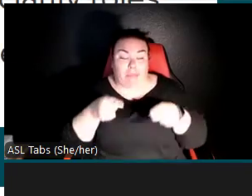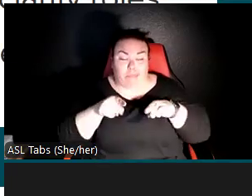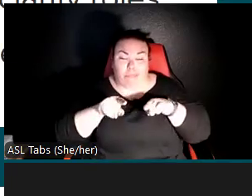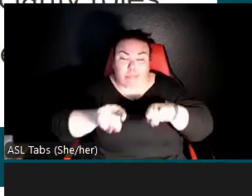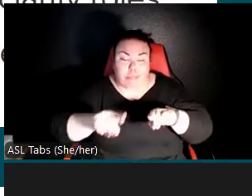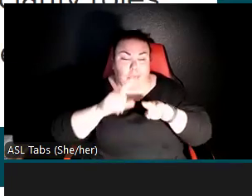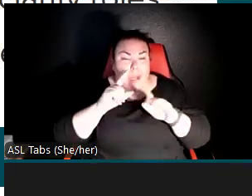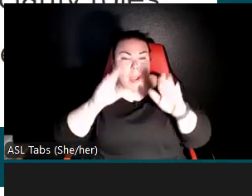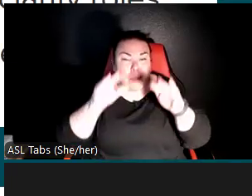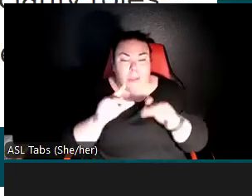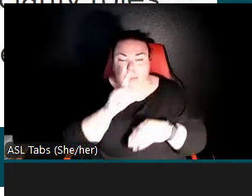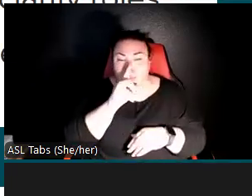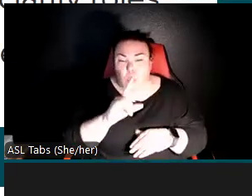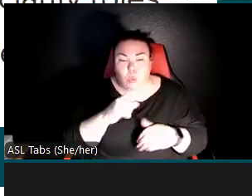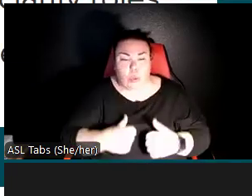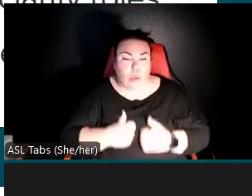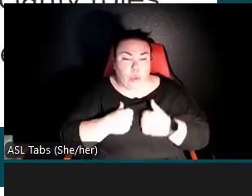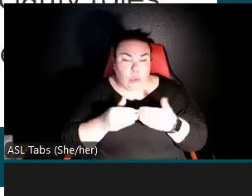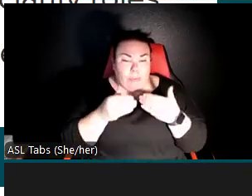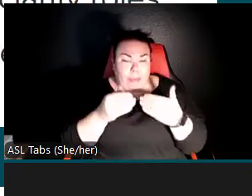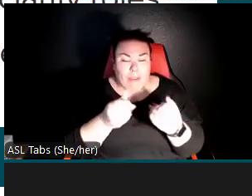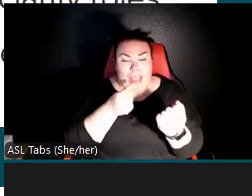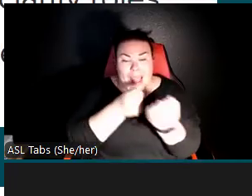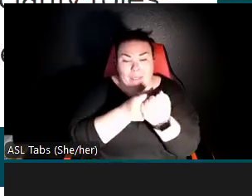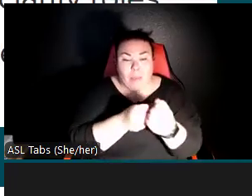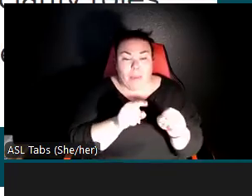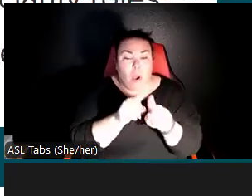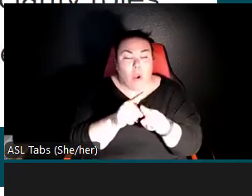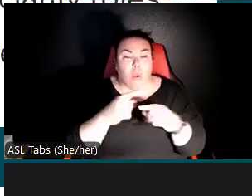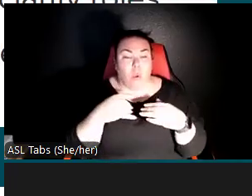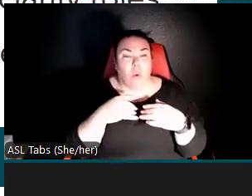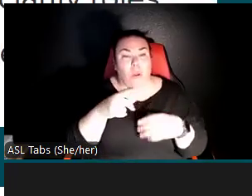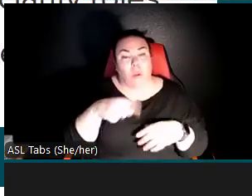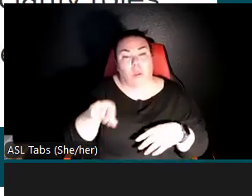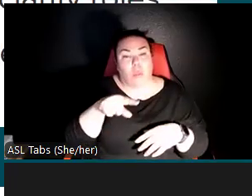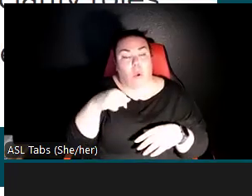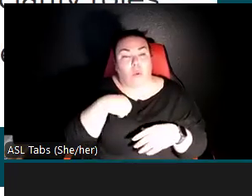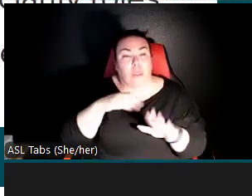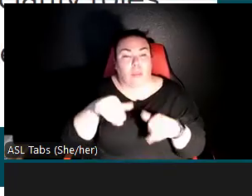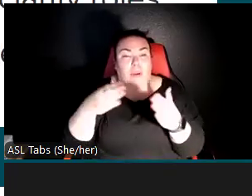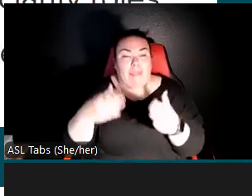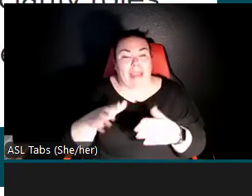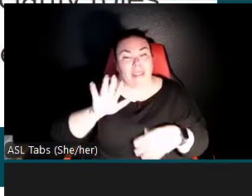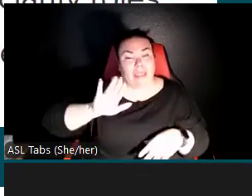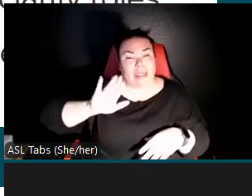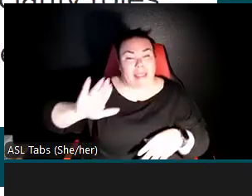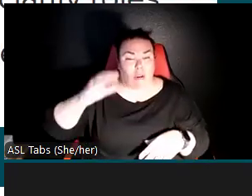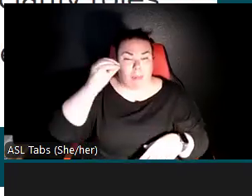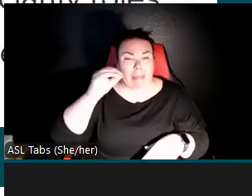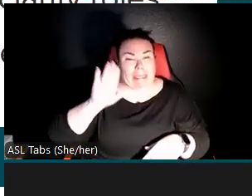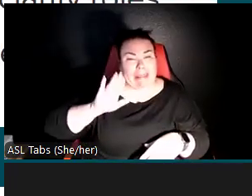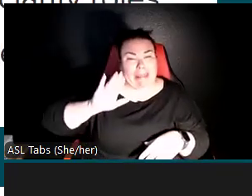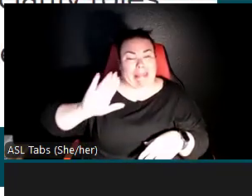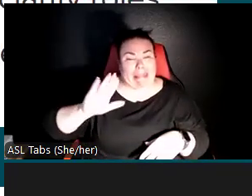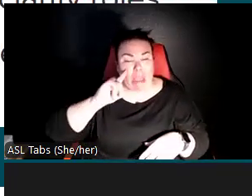survivor advocacy, and healthcare voices are integrated from day one. And ultimately, we'll know